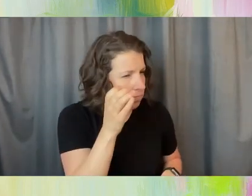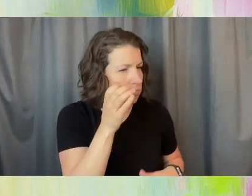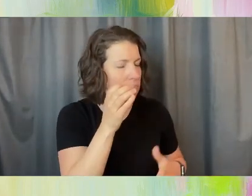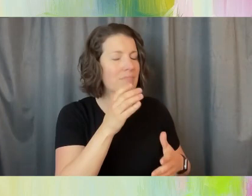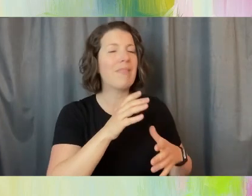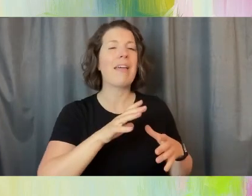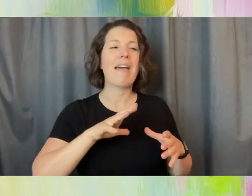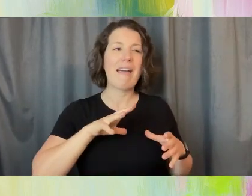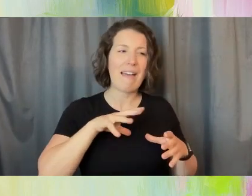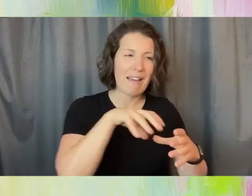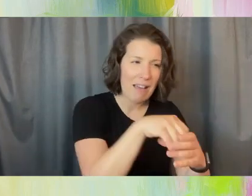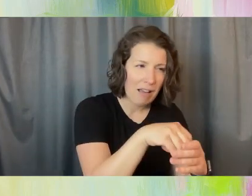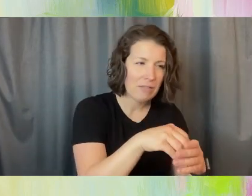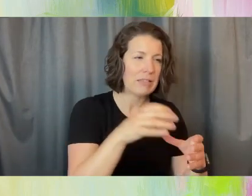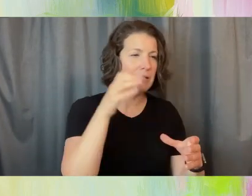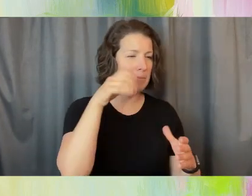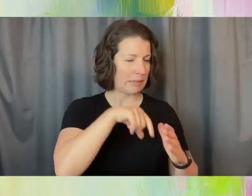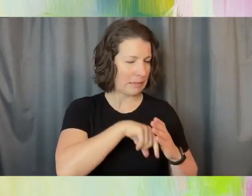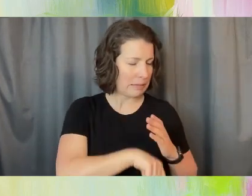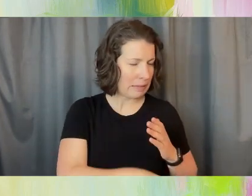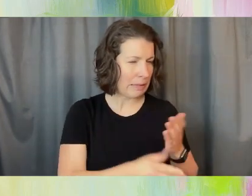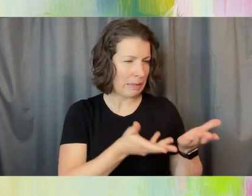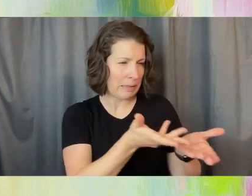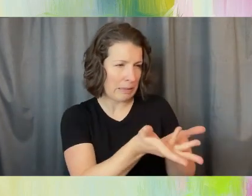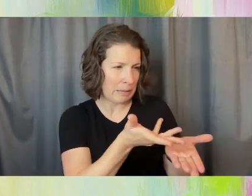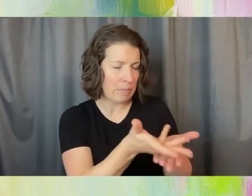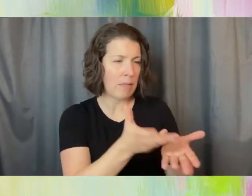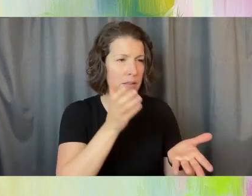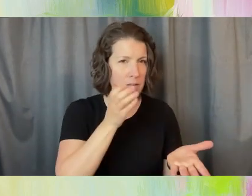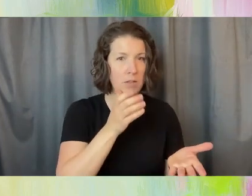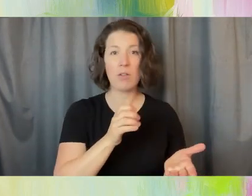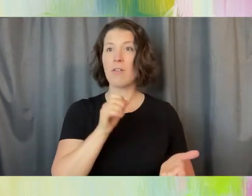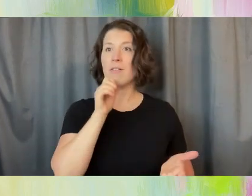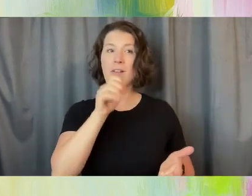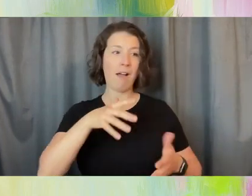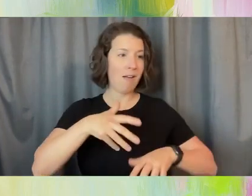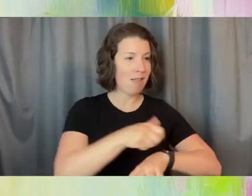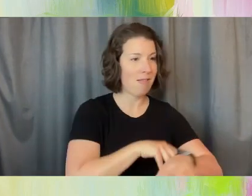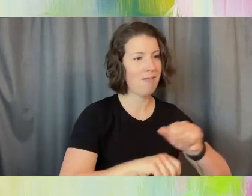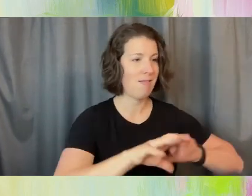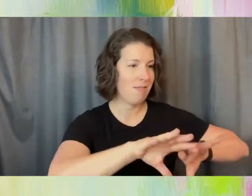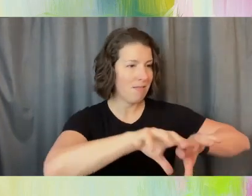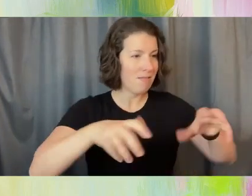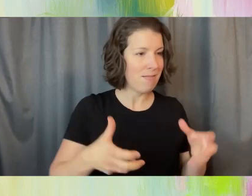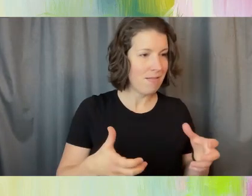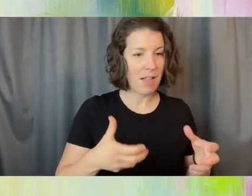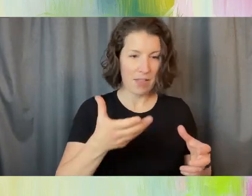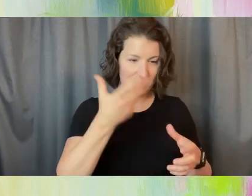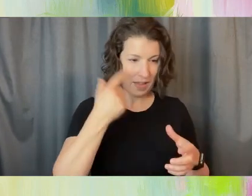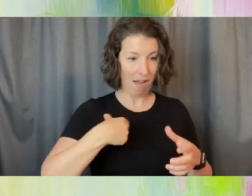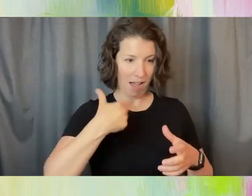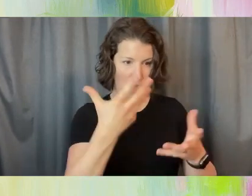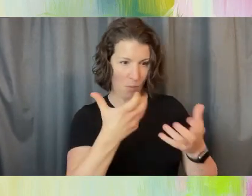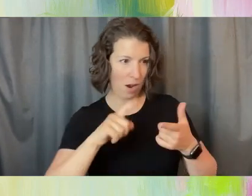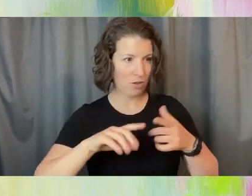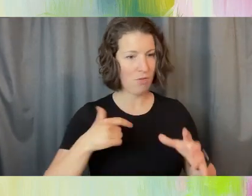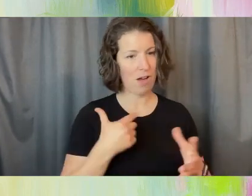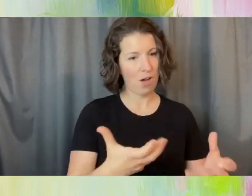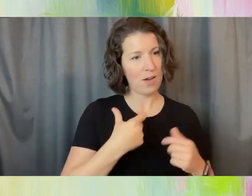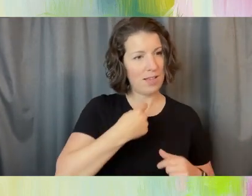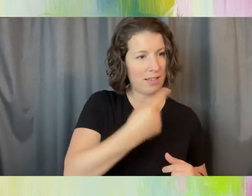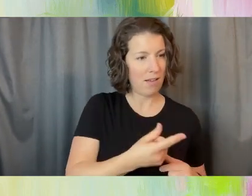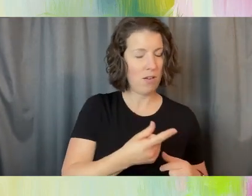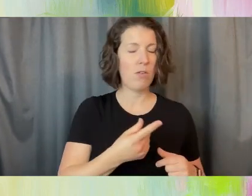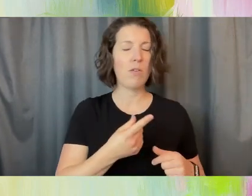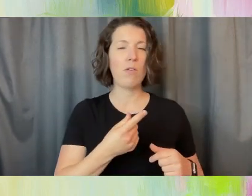you deeply listen. You do not go in and think about what you want to do, what you want to say, what the questions are